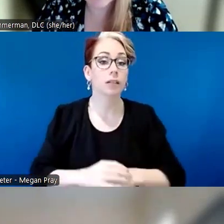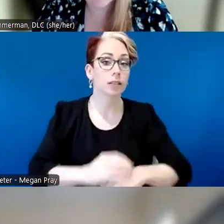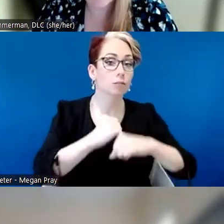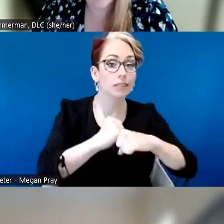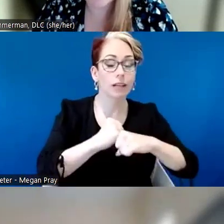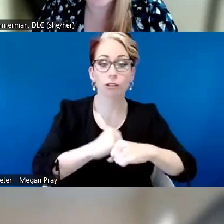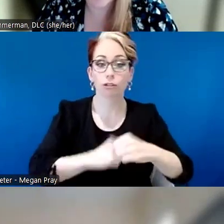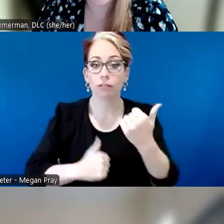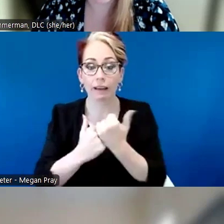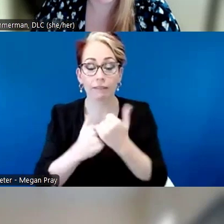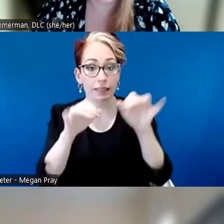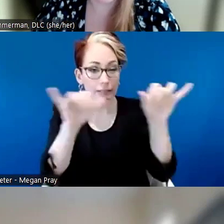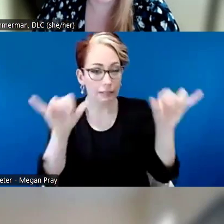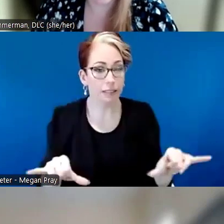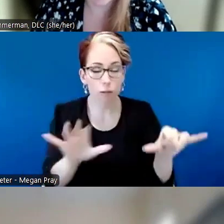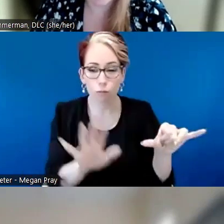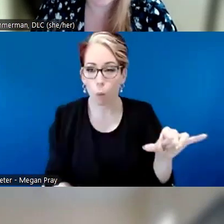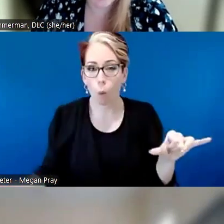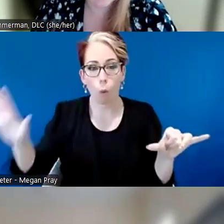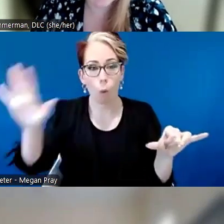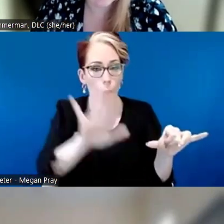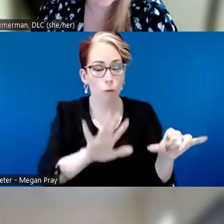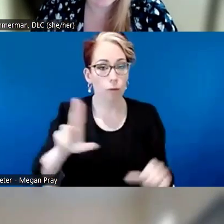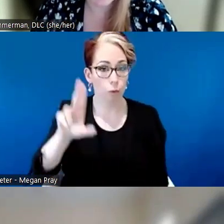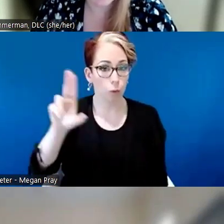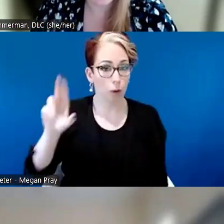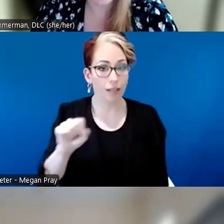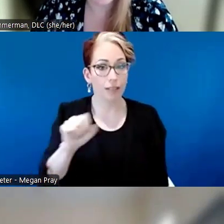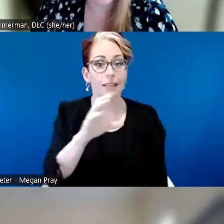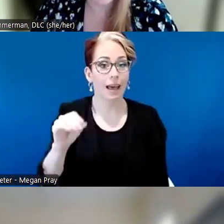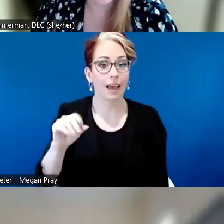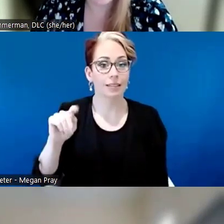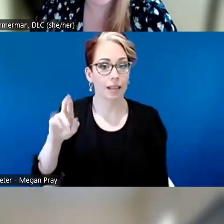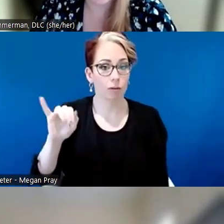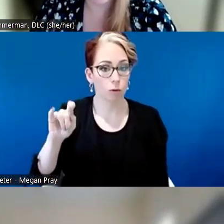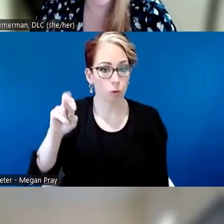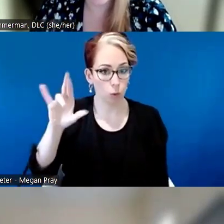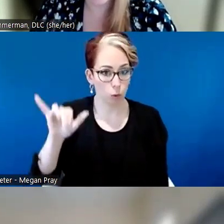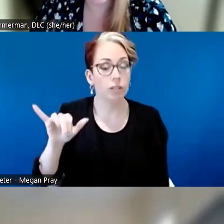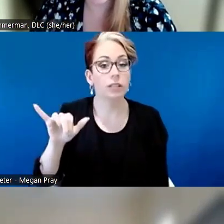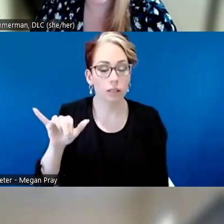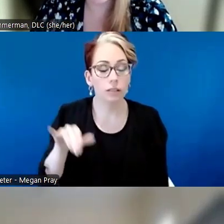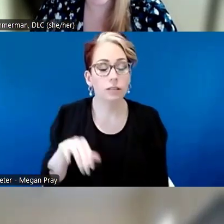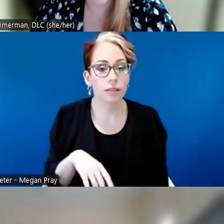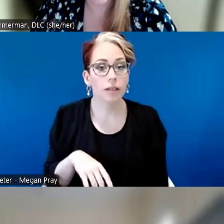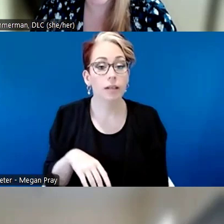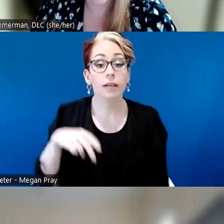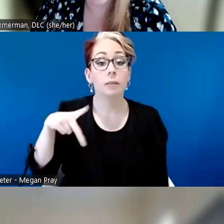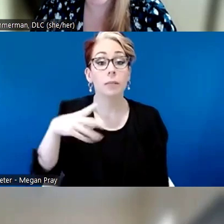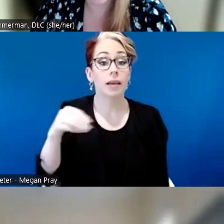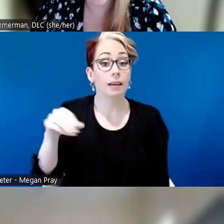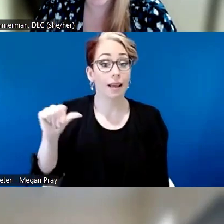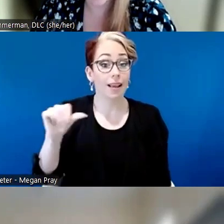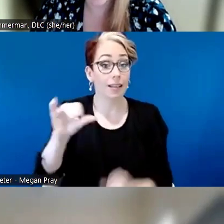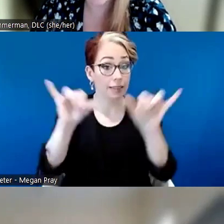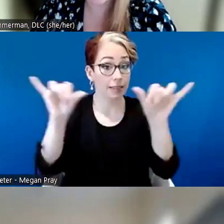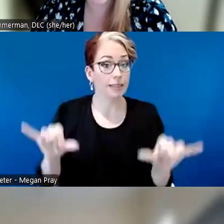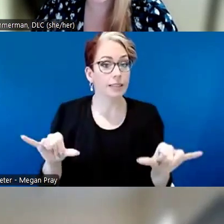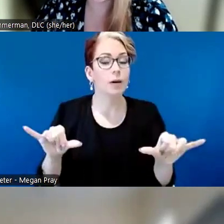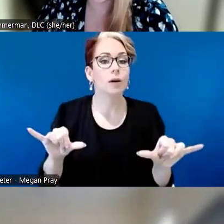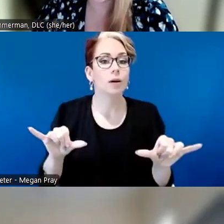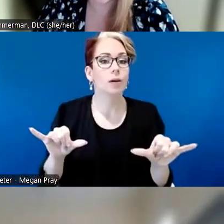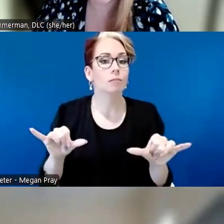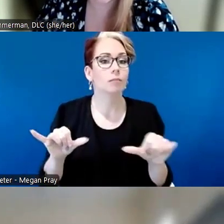systems throughout the US states and territories. The P&A system is a national network